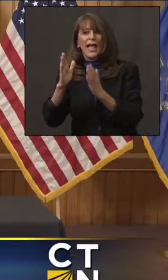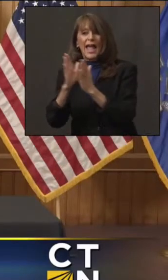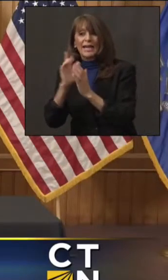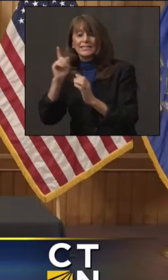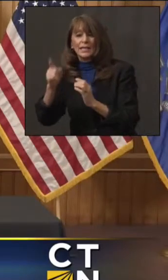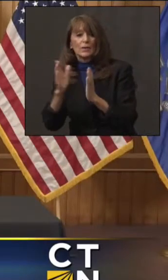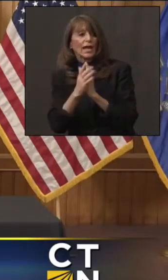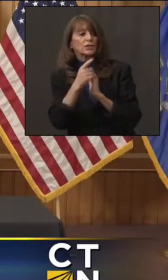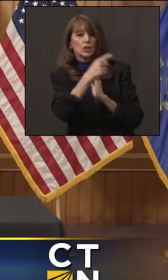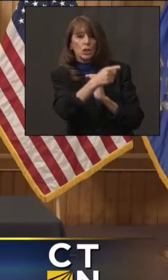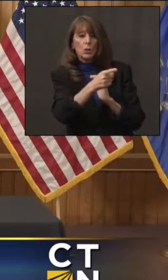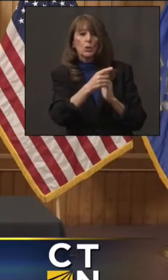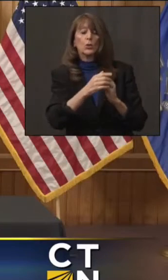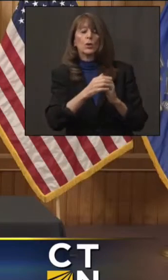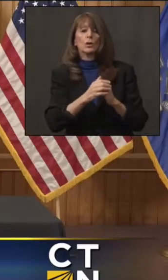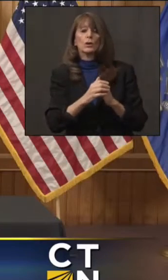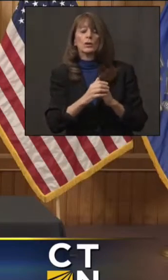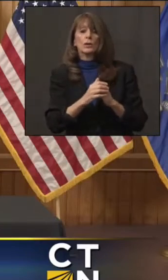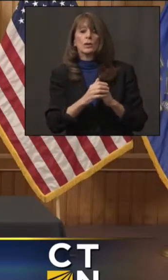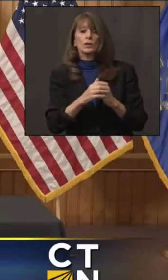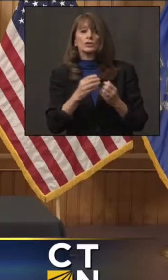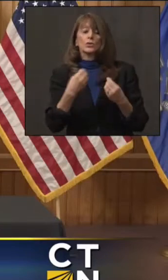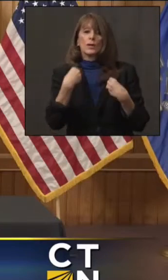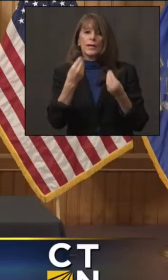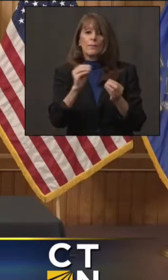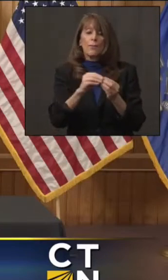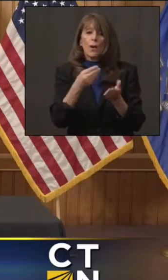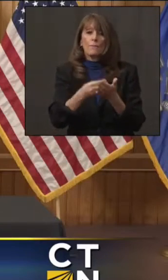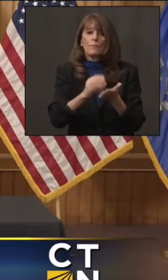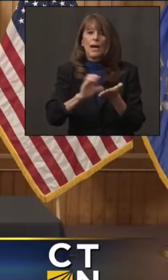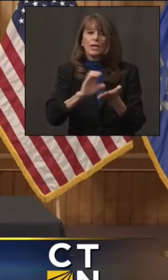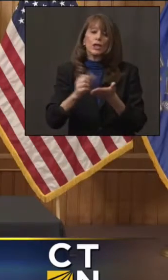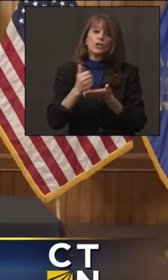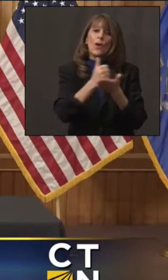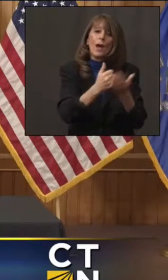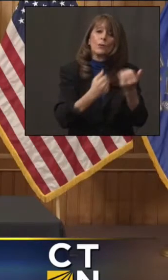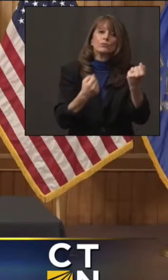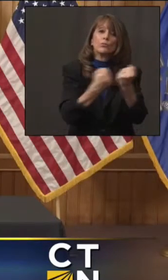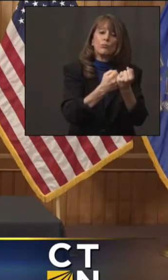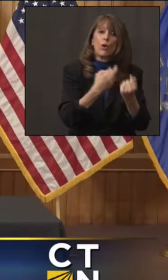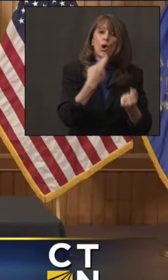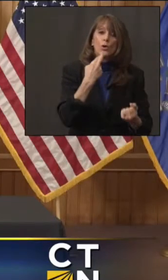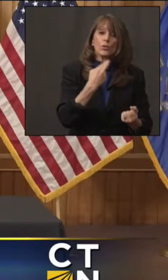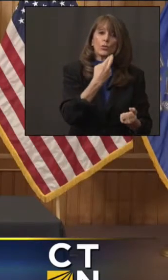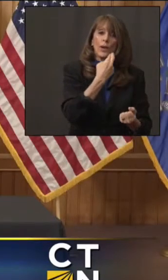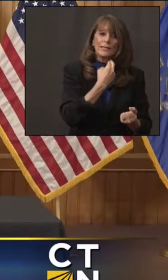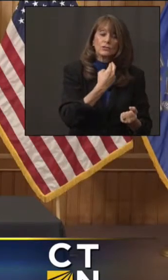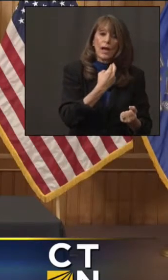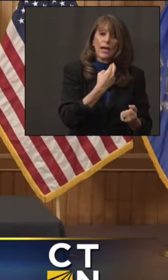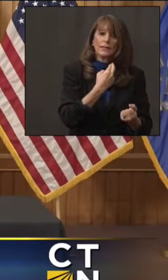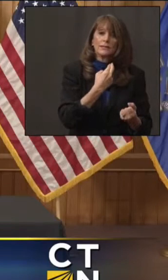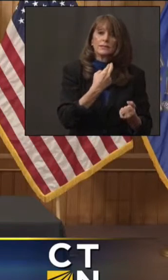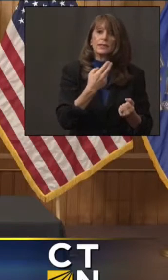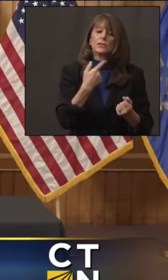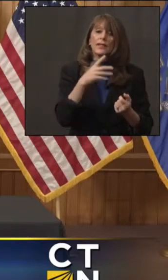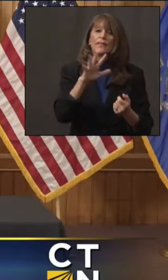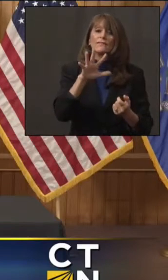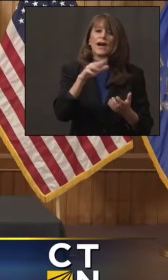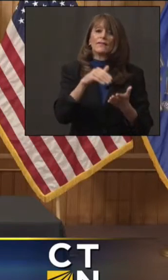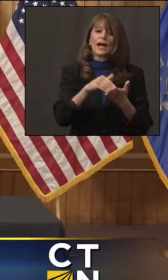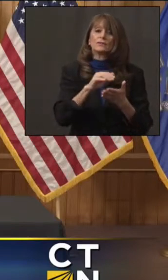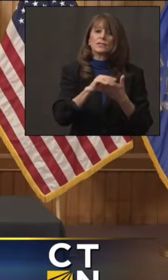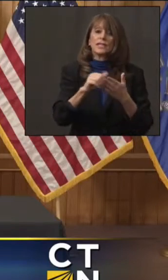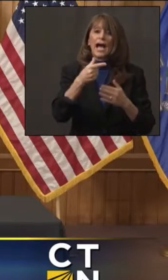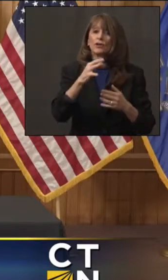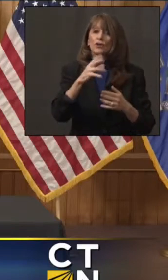to release more of the funds to help restaurants. They say that the $5,000 grants won't be